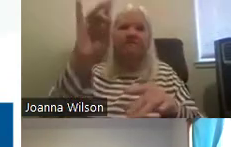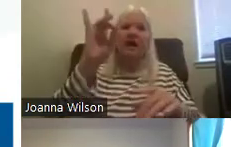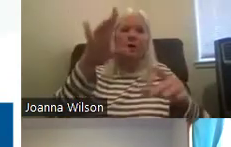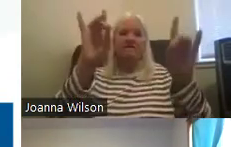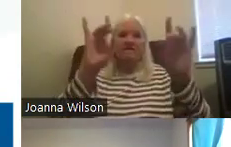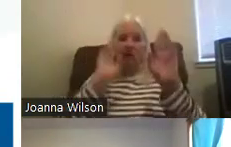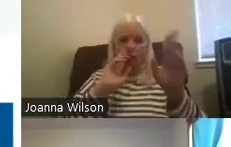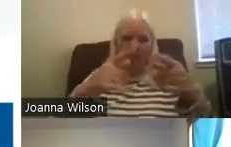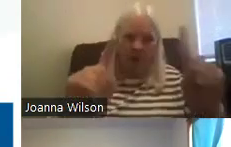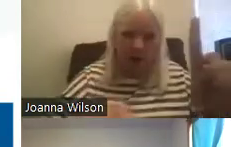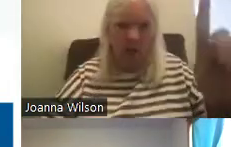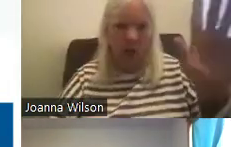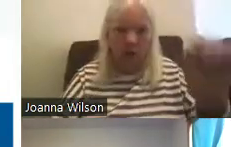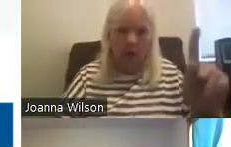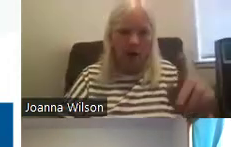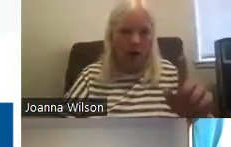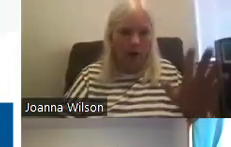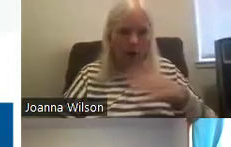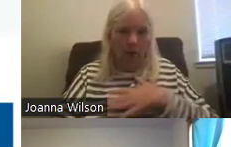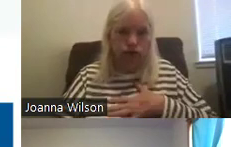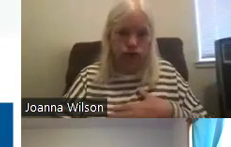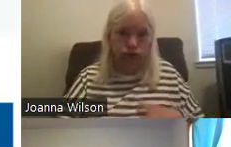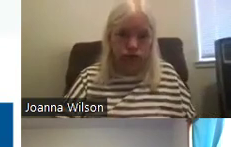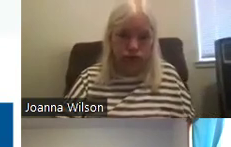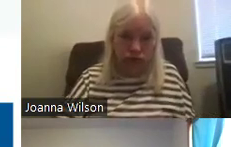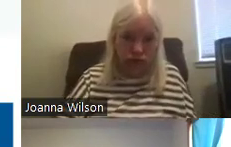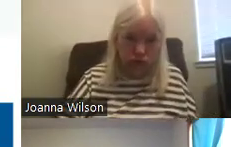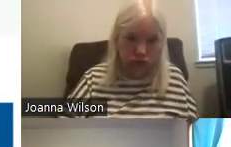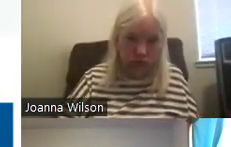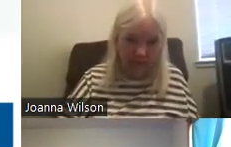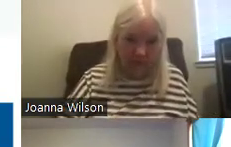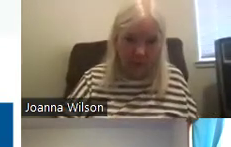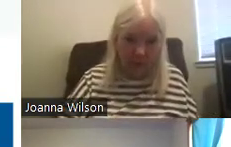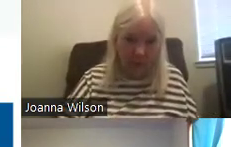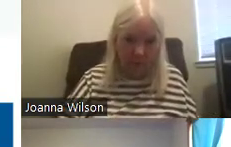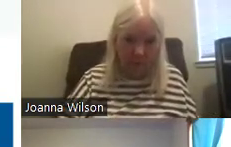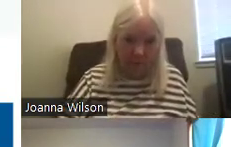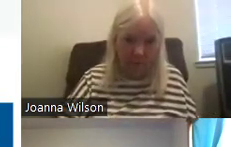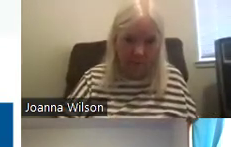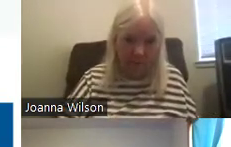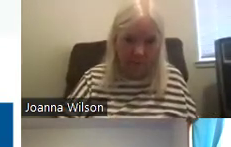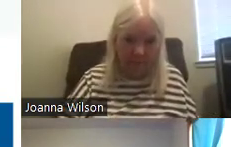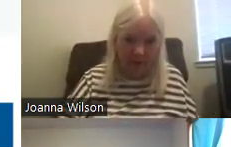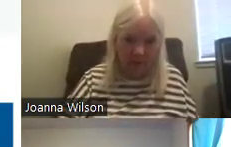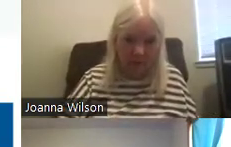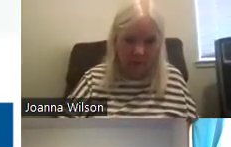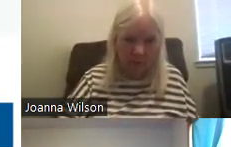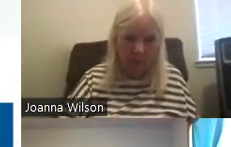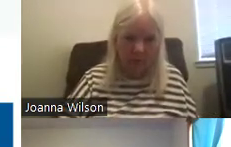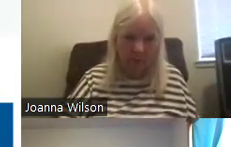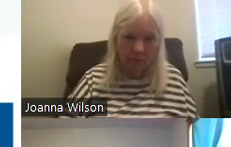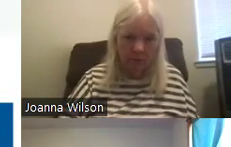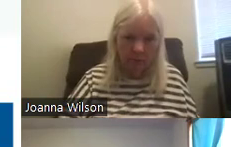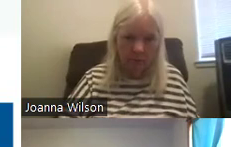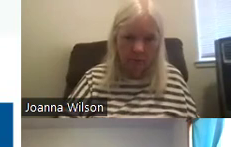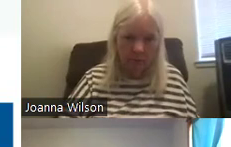dental services that they need. I have always loved listening into the MAC meetings. I've been with All Care